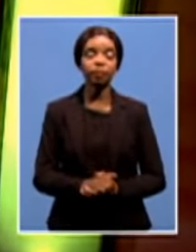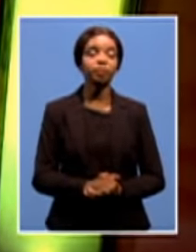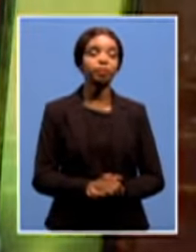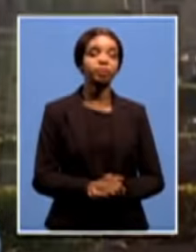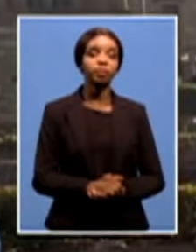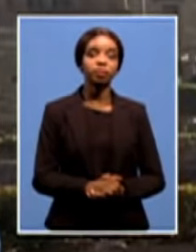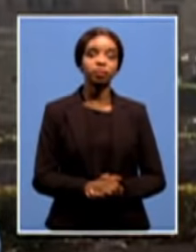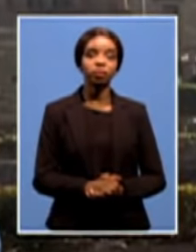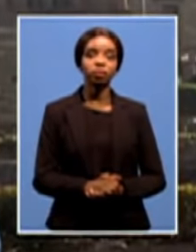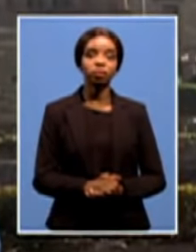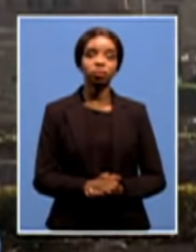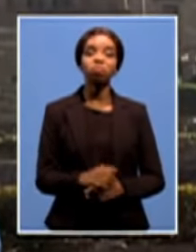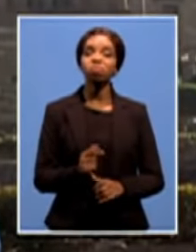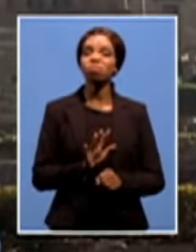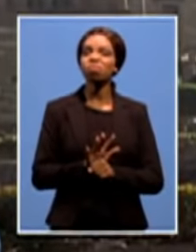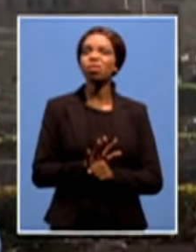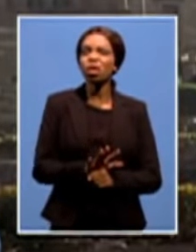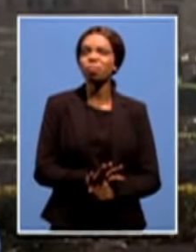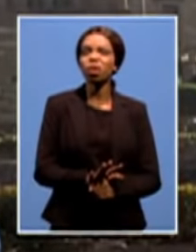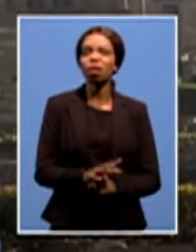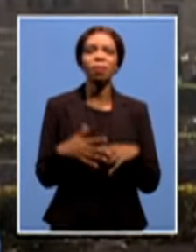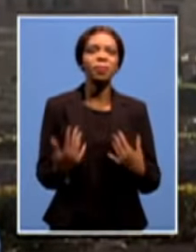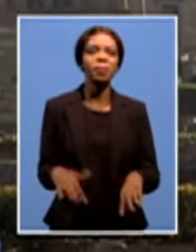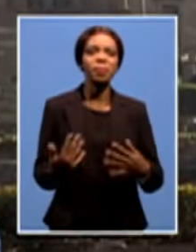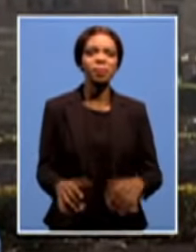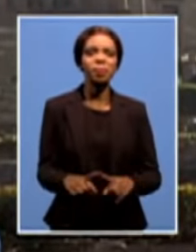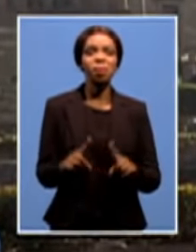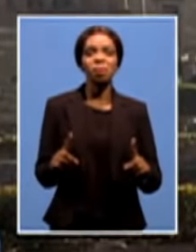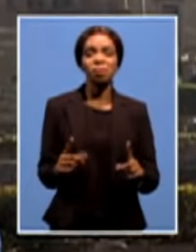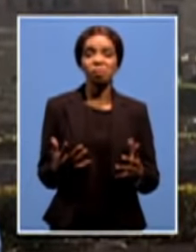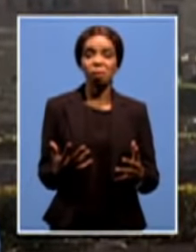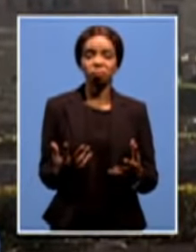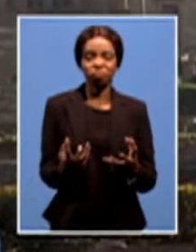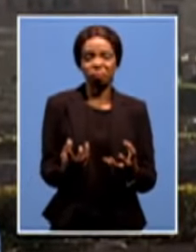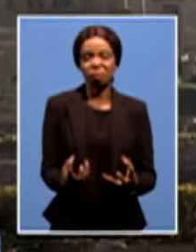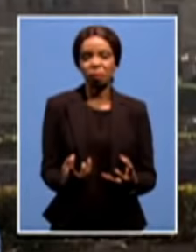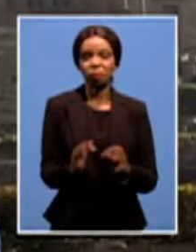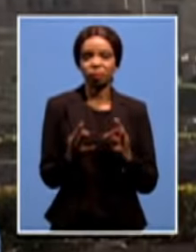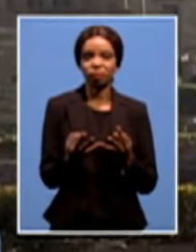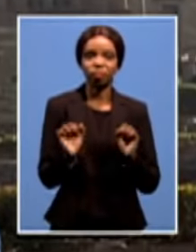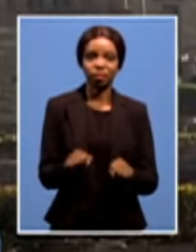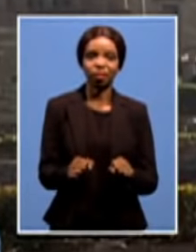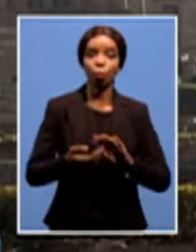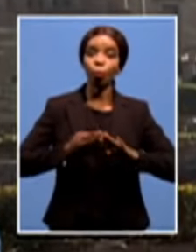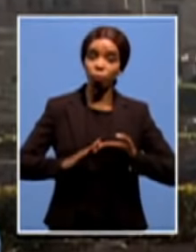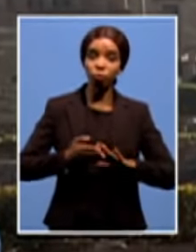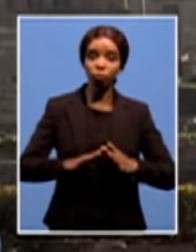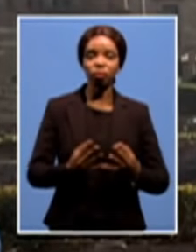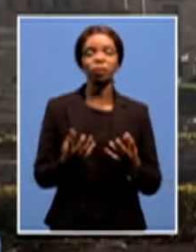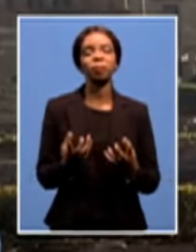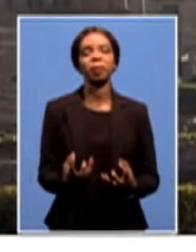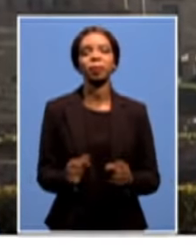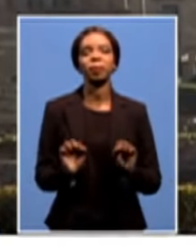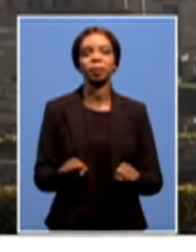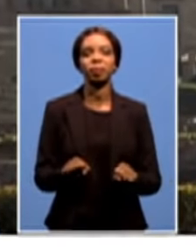It's certainly a huge pressure, especially for poor families and poor communities. And, you know, we have many